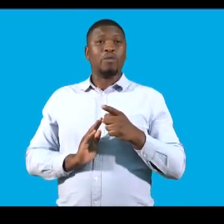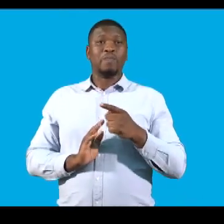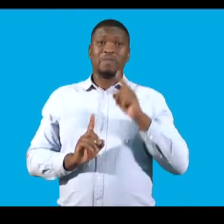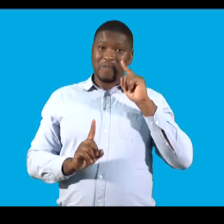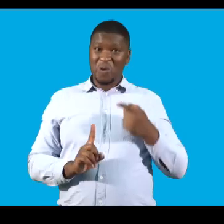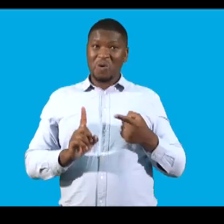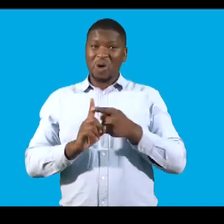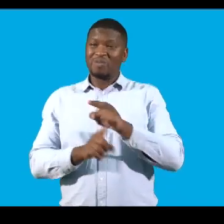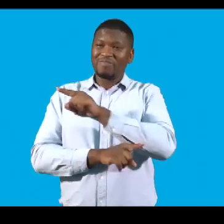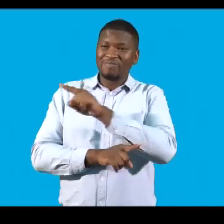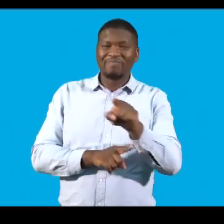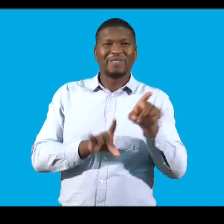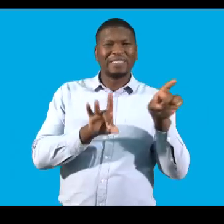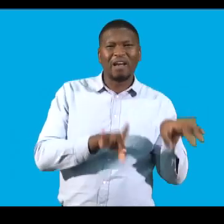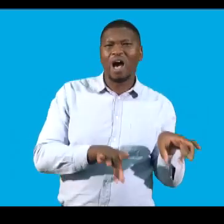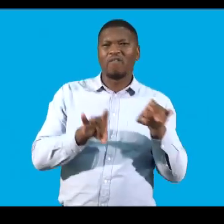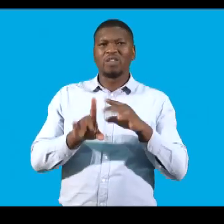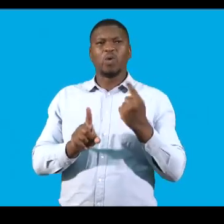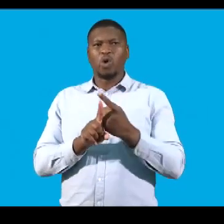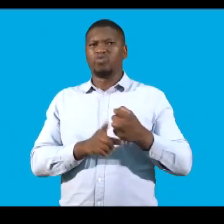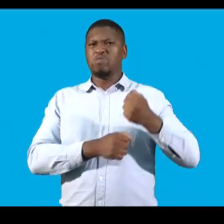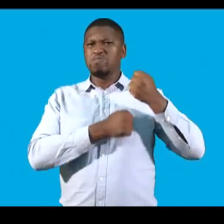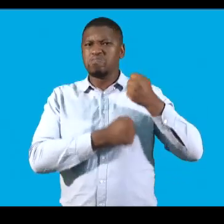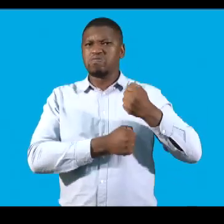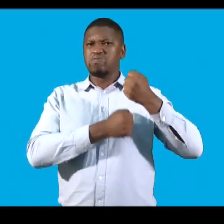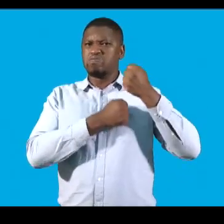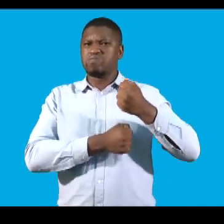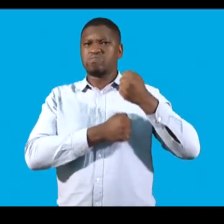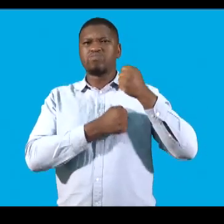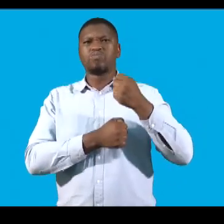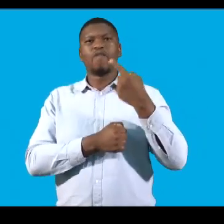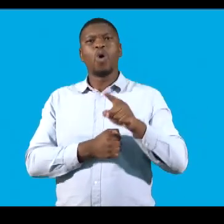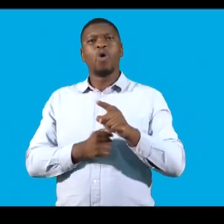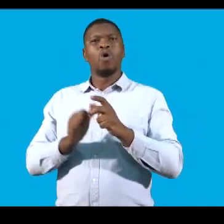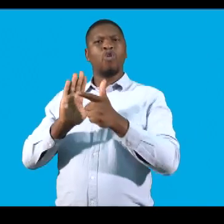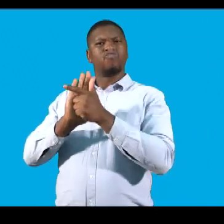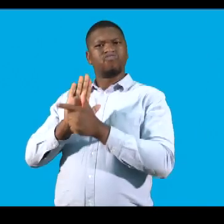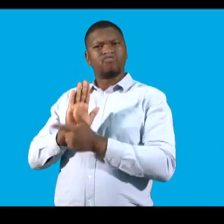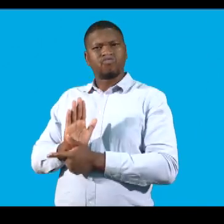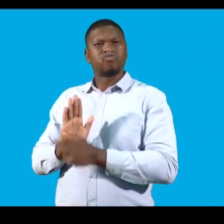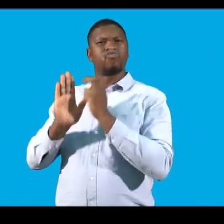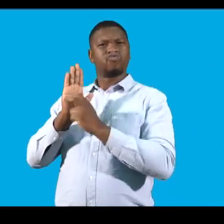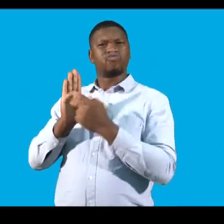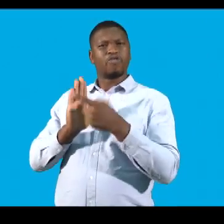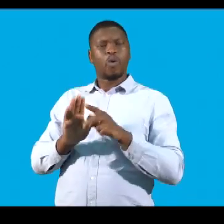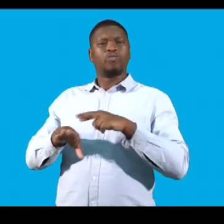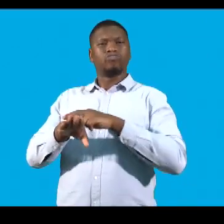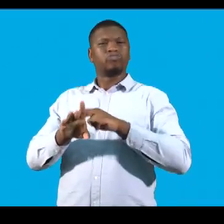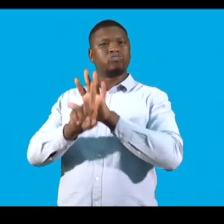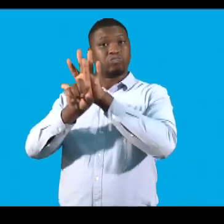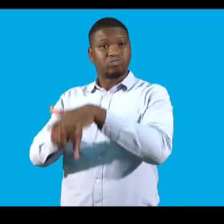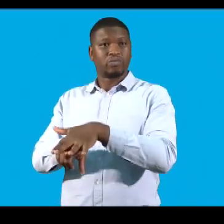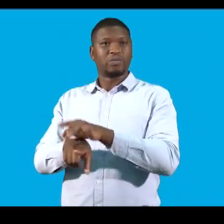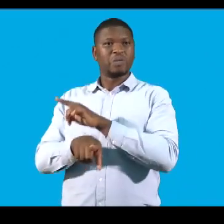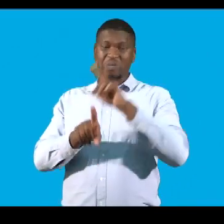is to call an end to the suffering and to protest the harsh apartheid laws. The theme is one of protest and